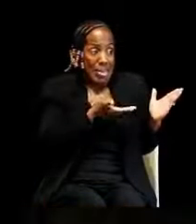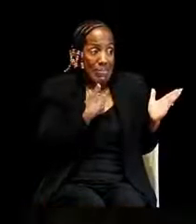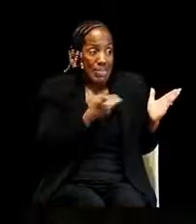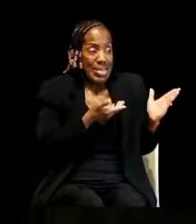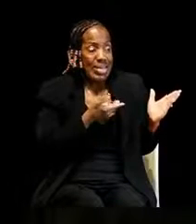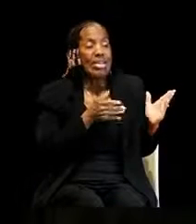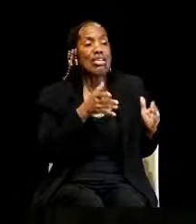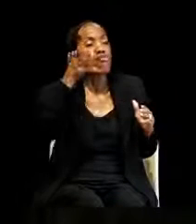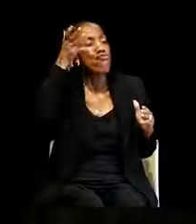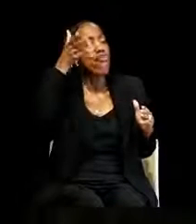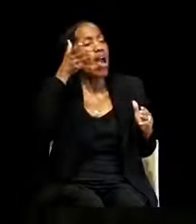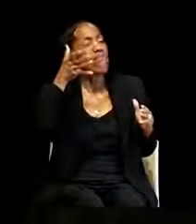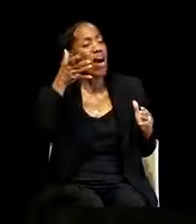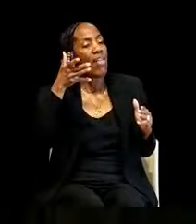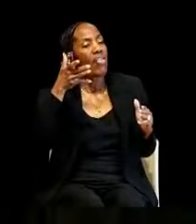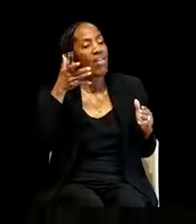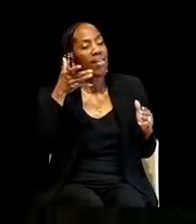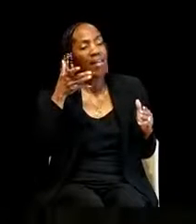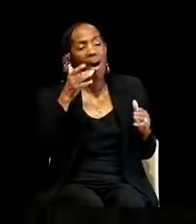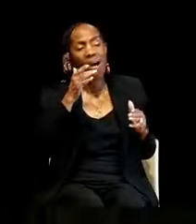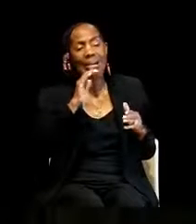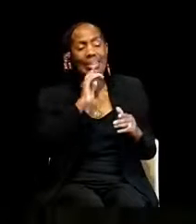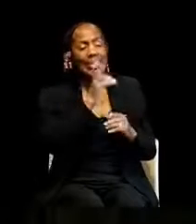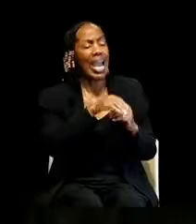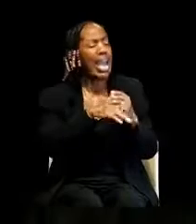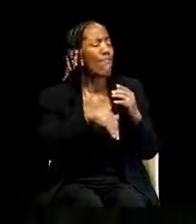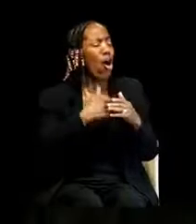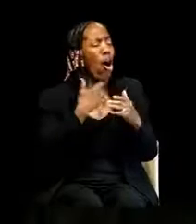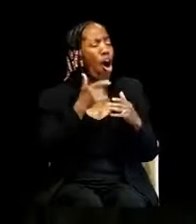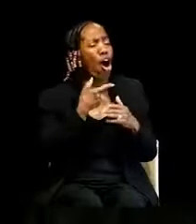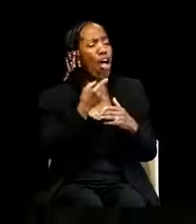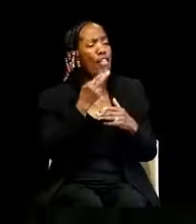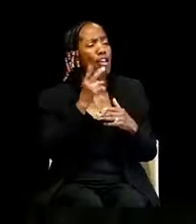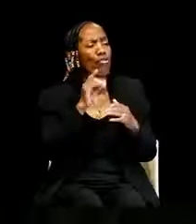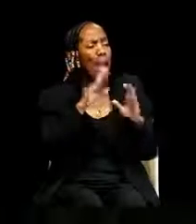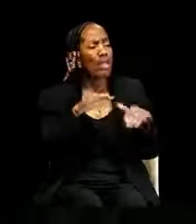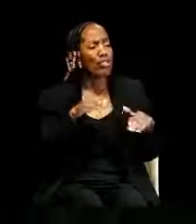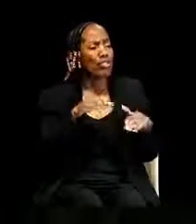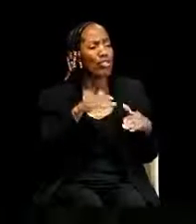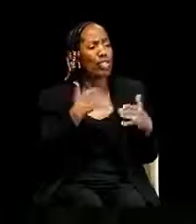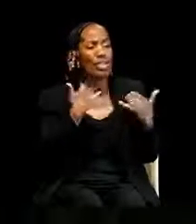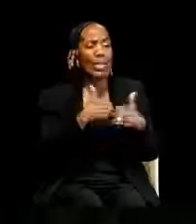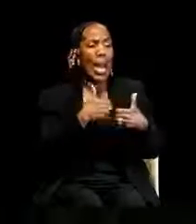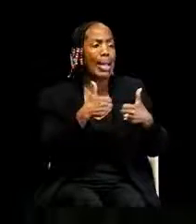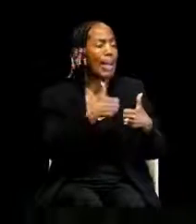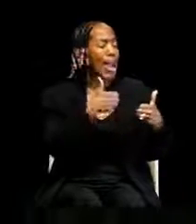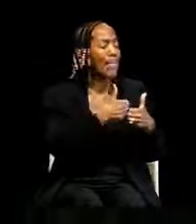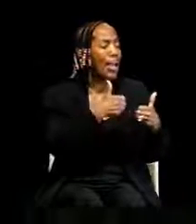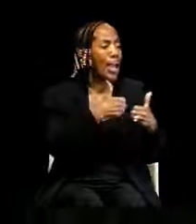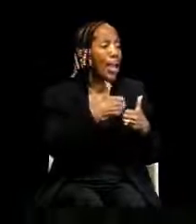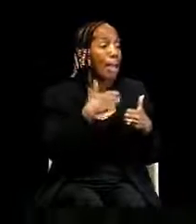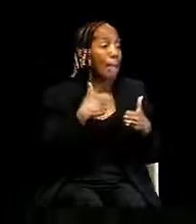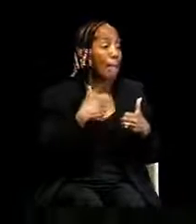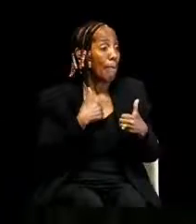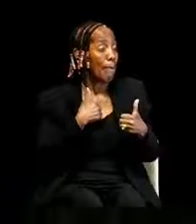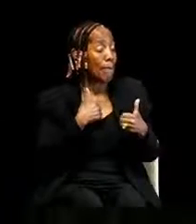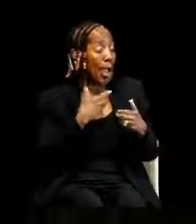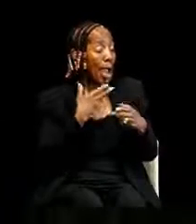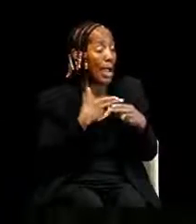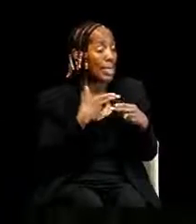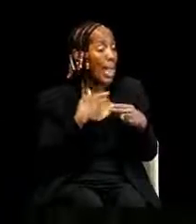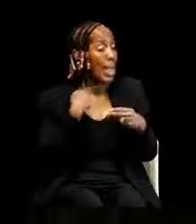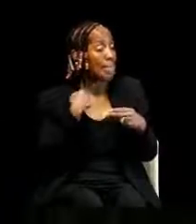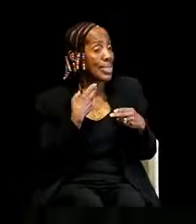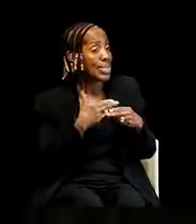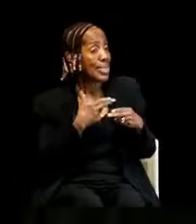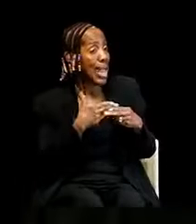My grandfather gave all of his grandchildren play names based on how we were as babies. Mine is Pushy. You heard my